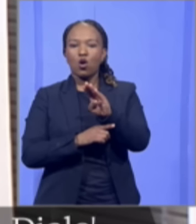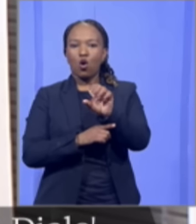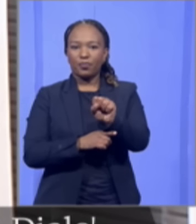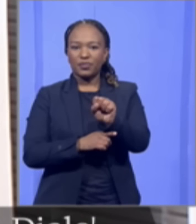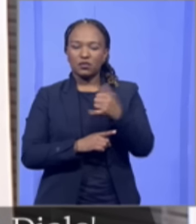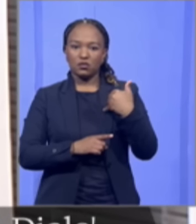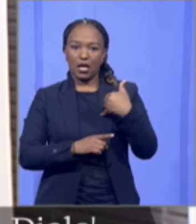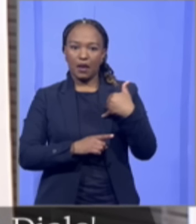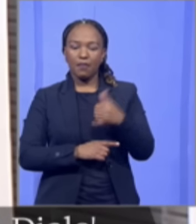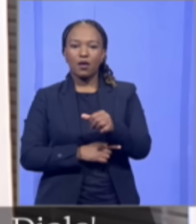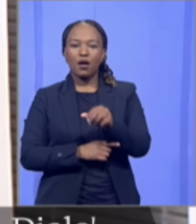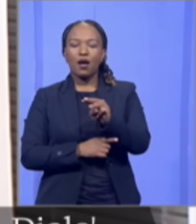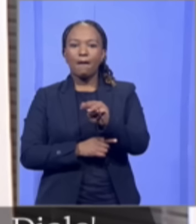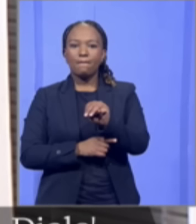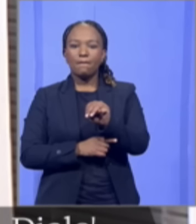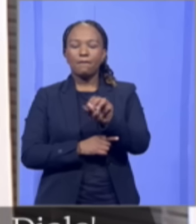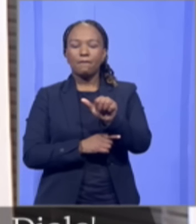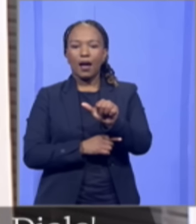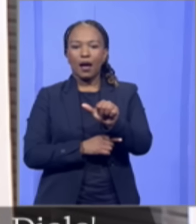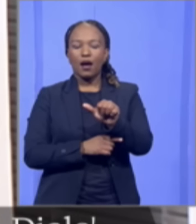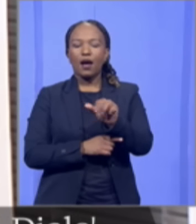attended to and be concluded.